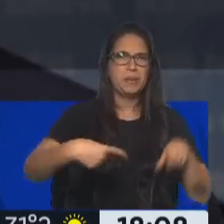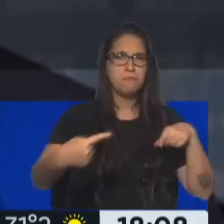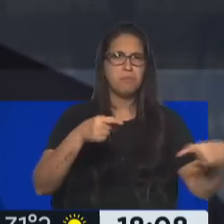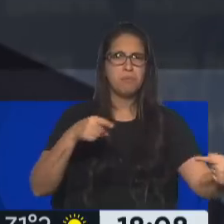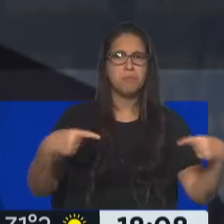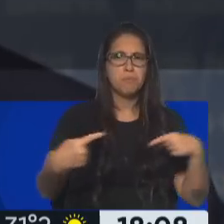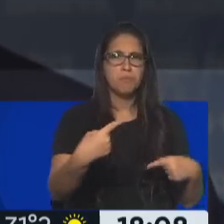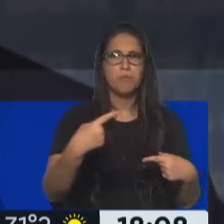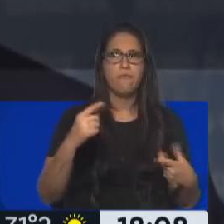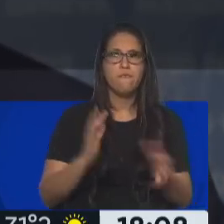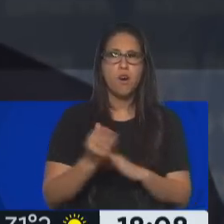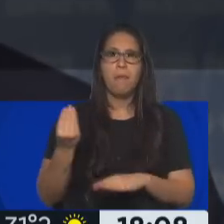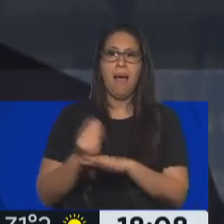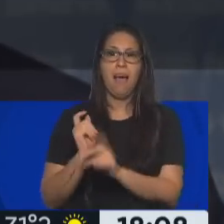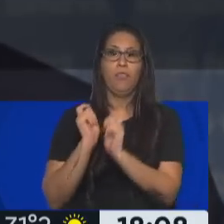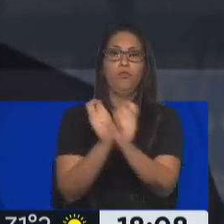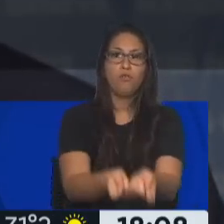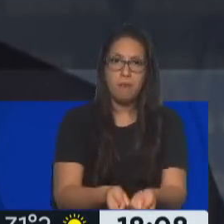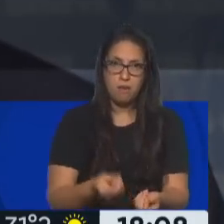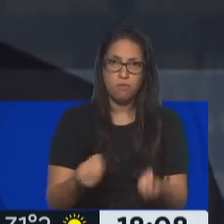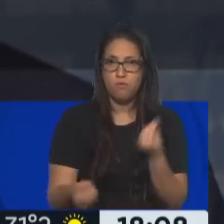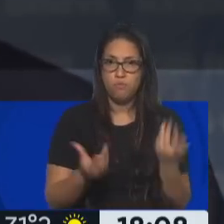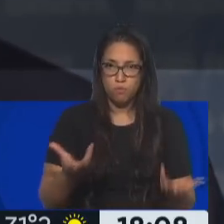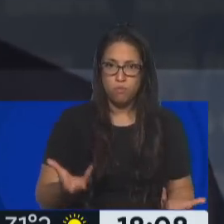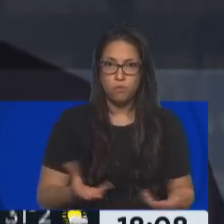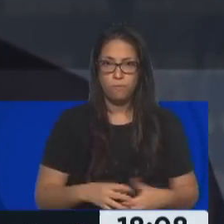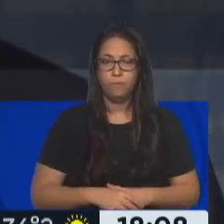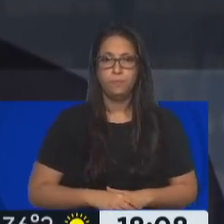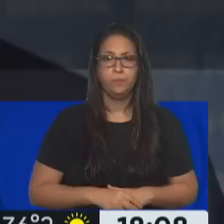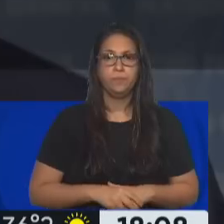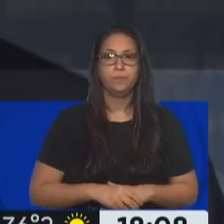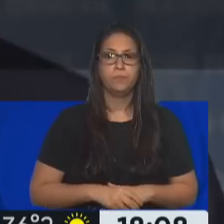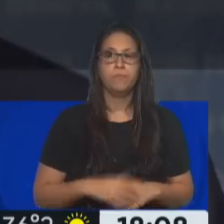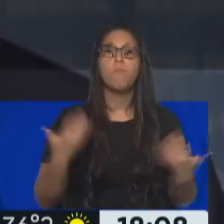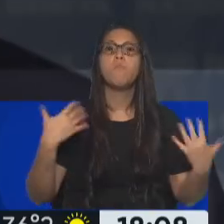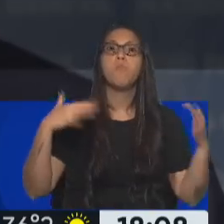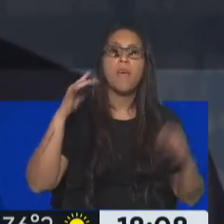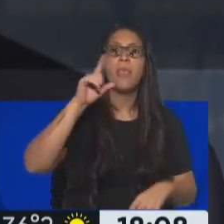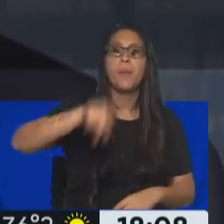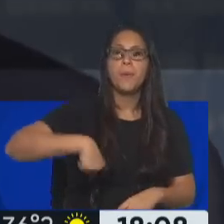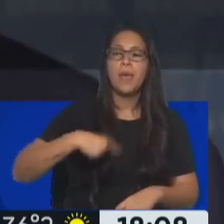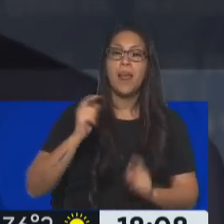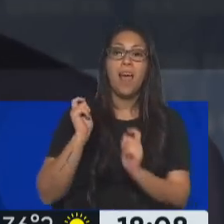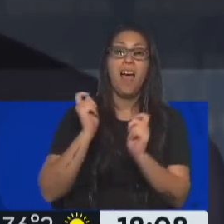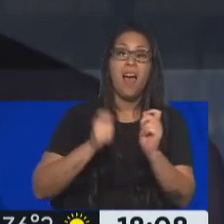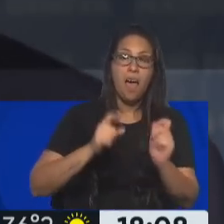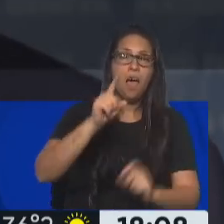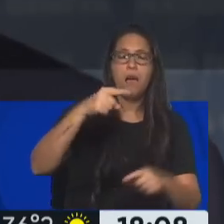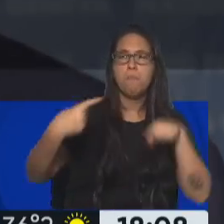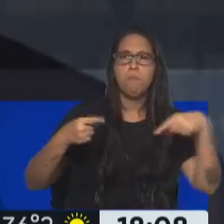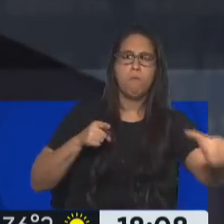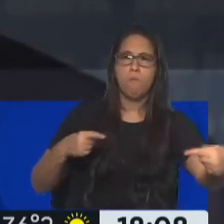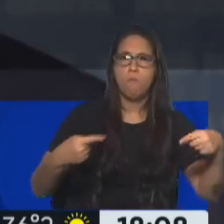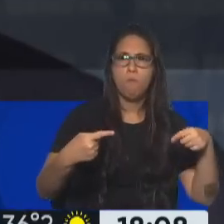new contradictions in a manner that could lead to new civil strife and potentially a new civil